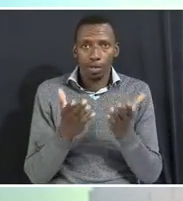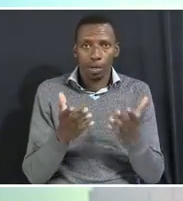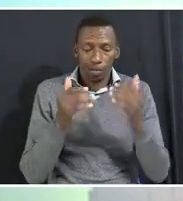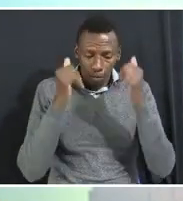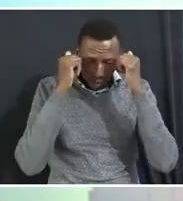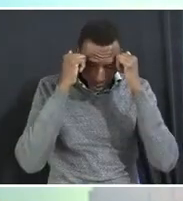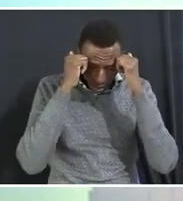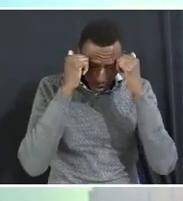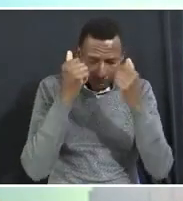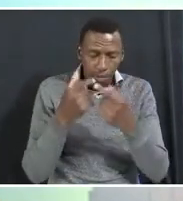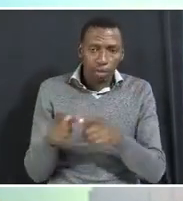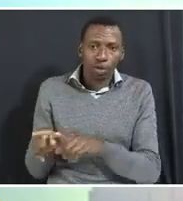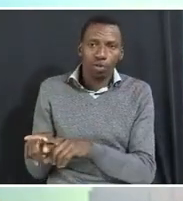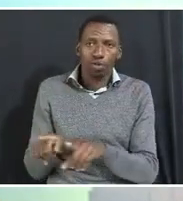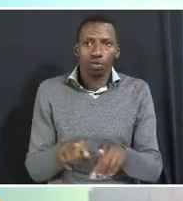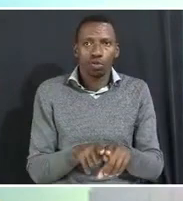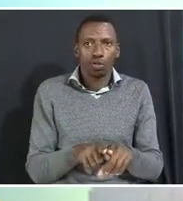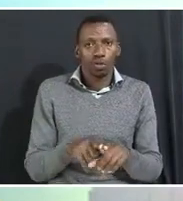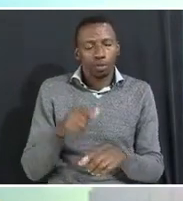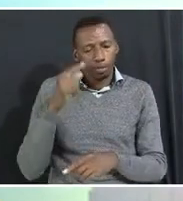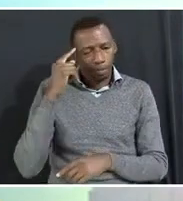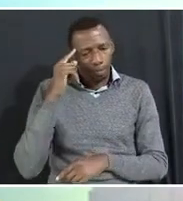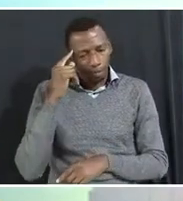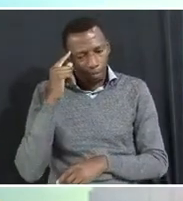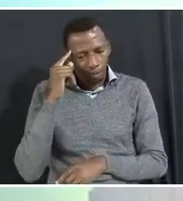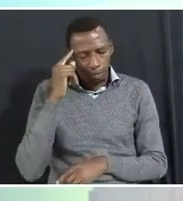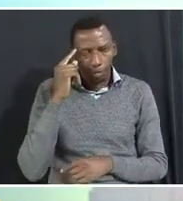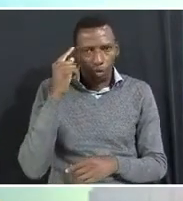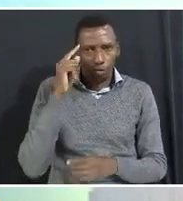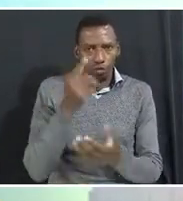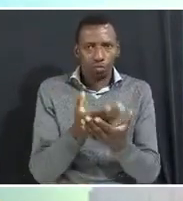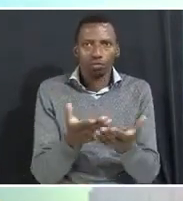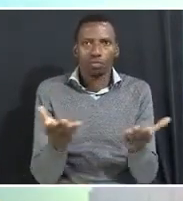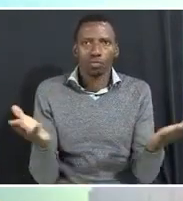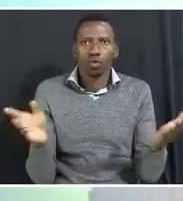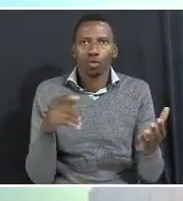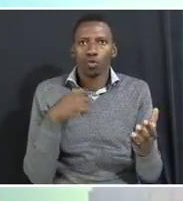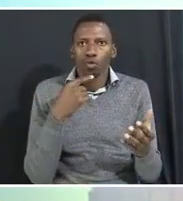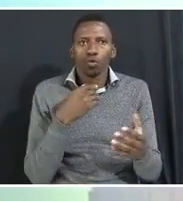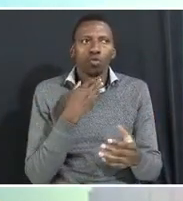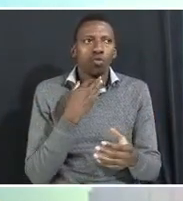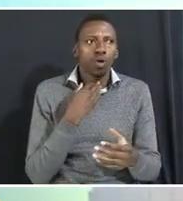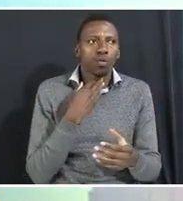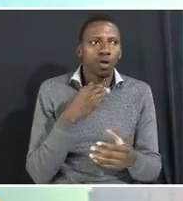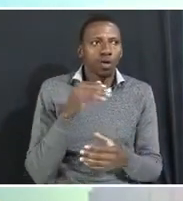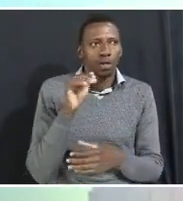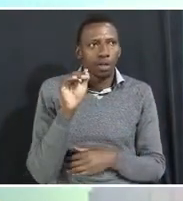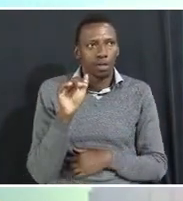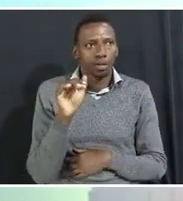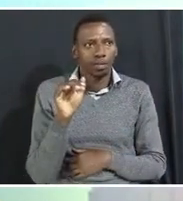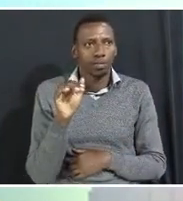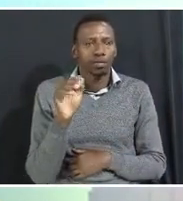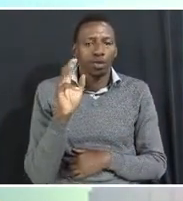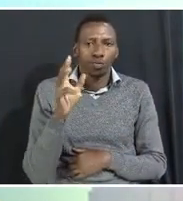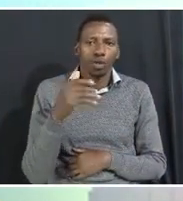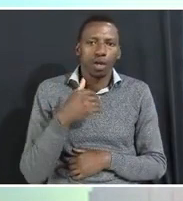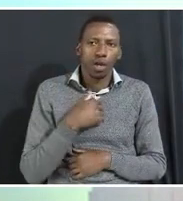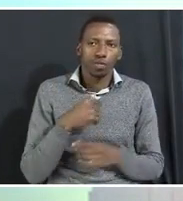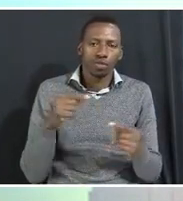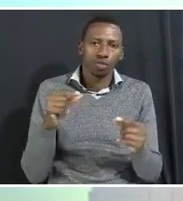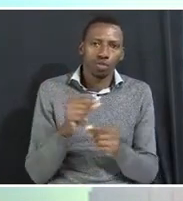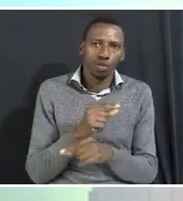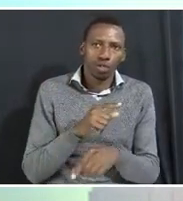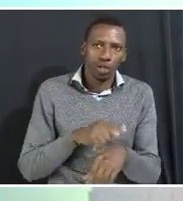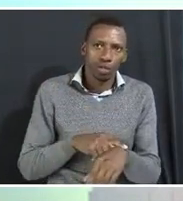of a reflection. At least for those who desire to ask, we'll have a brief moment.